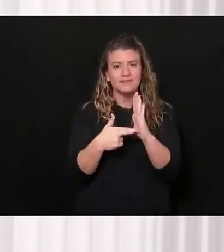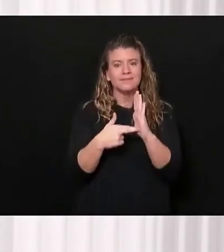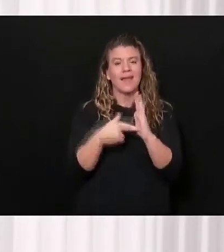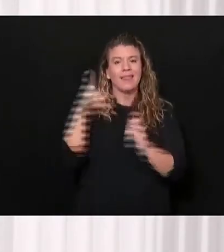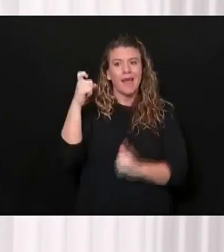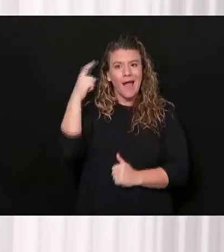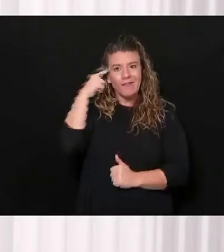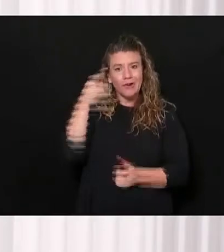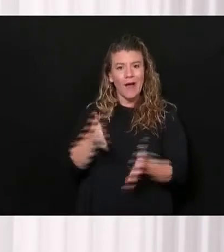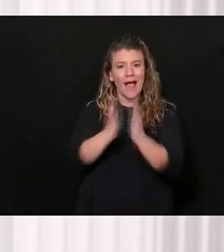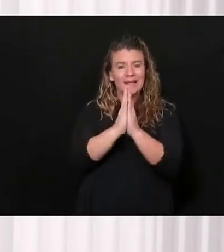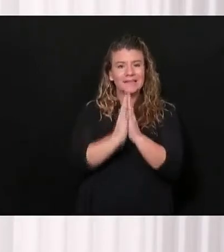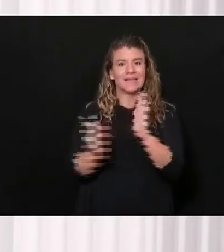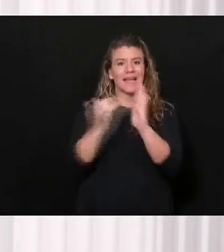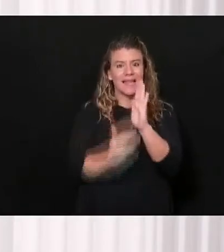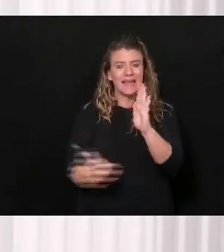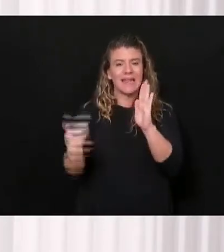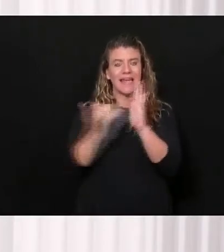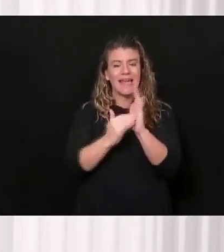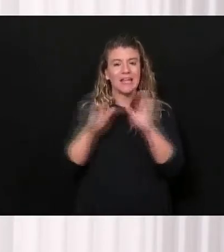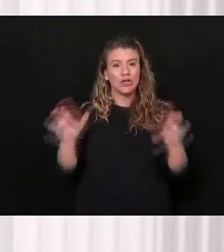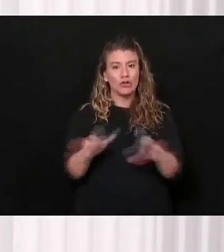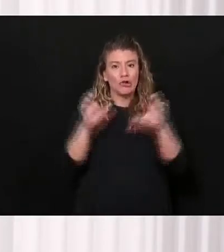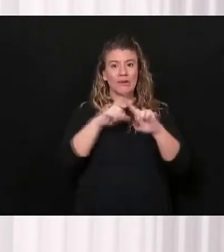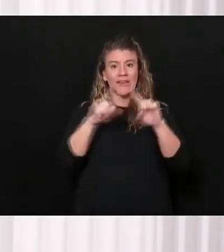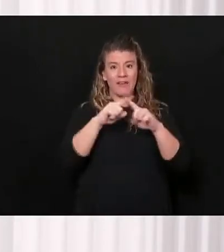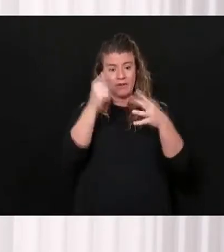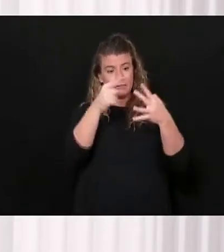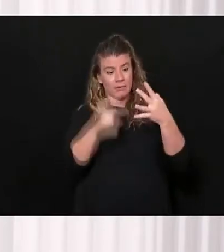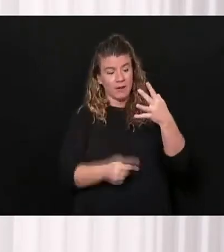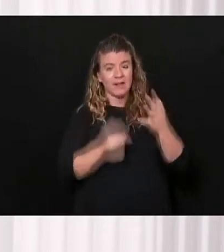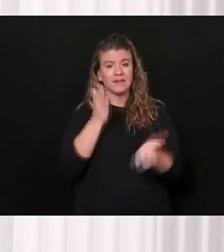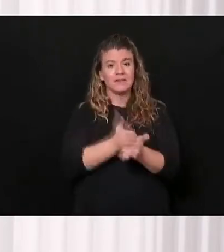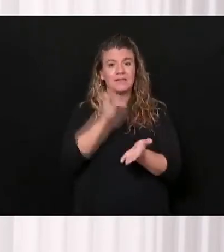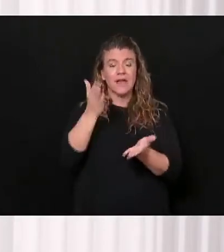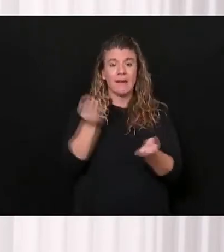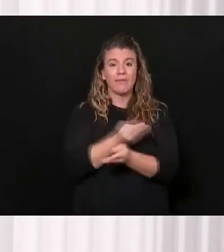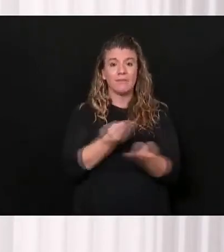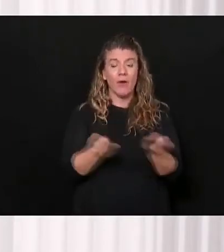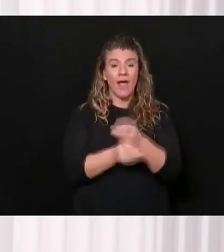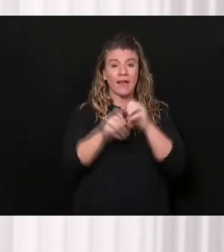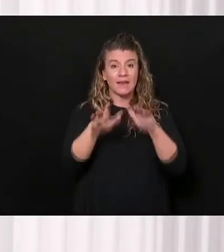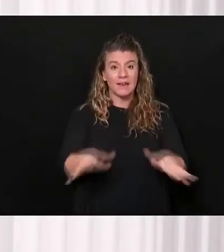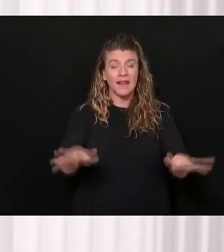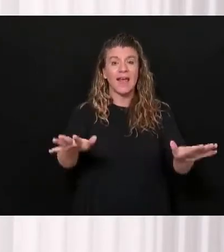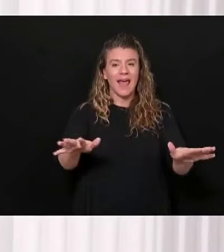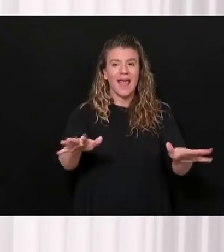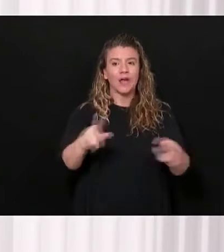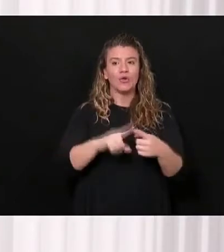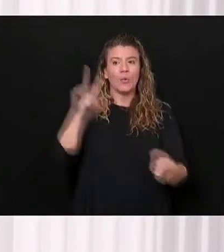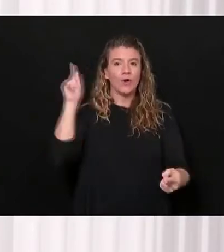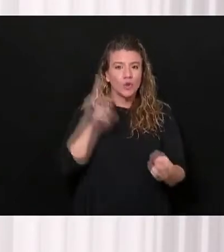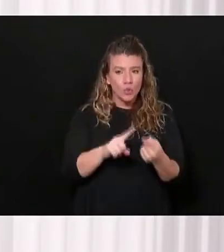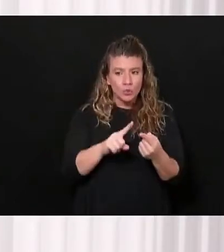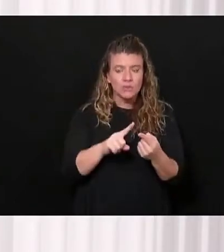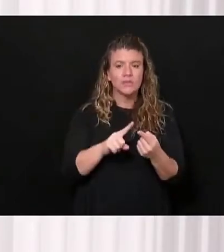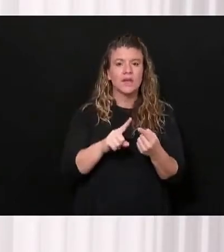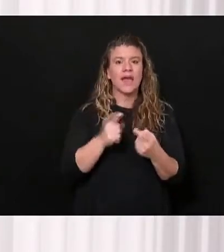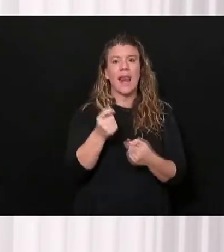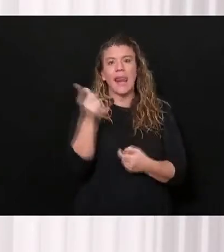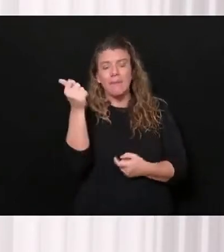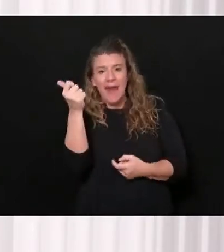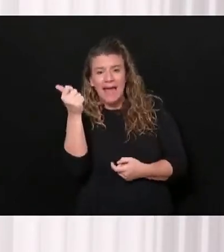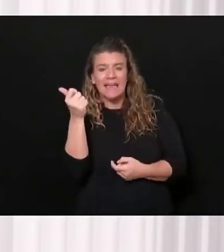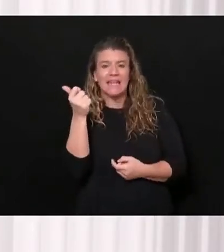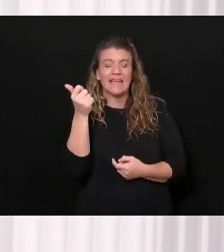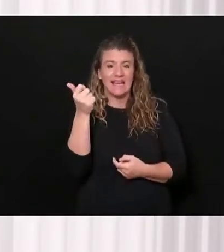that we know help us mitigate the spread of this virus, and to reduce, to eliminate the fact